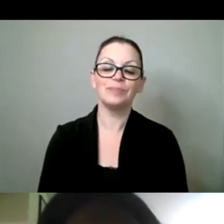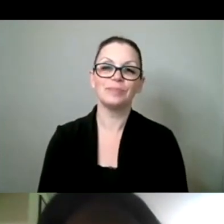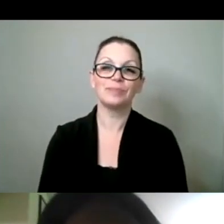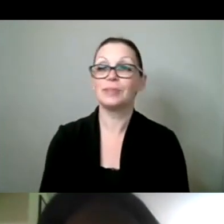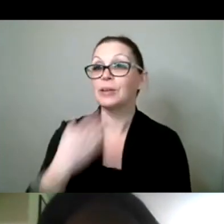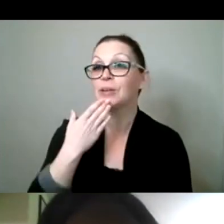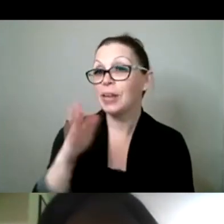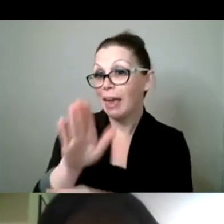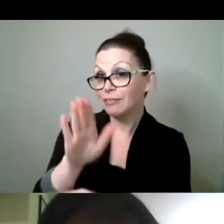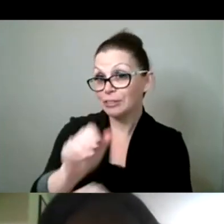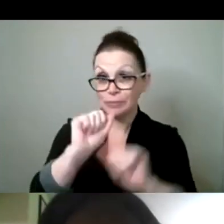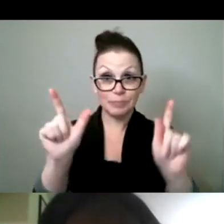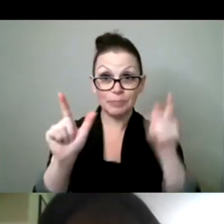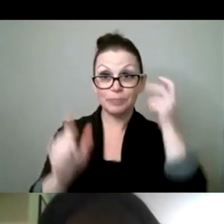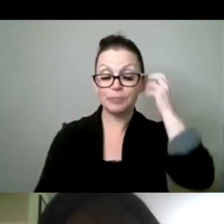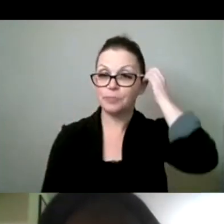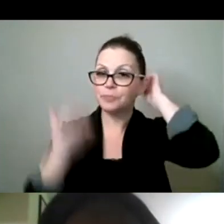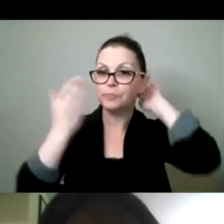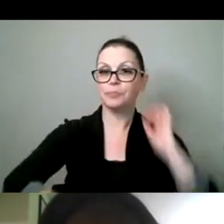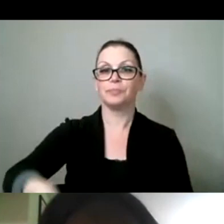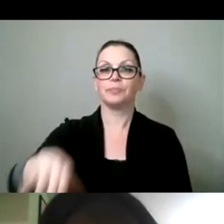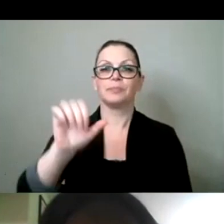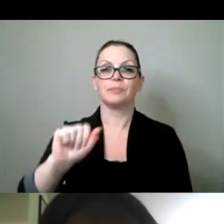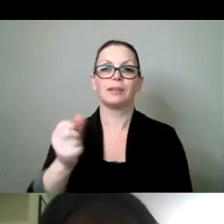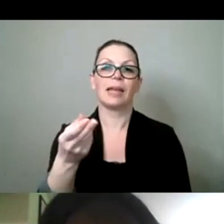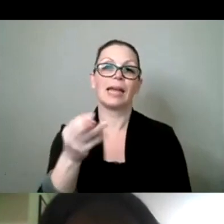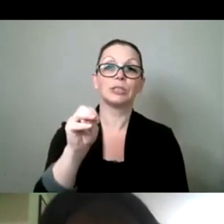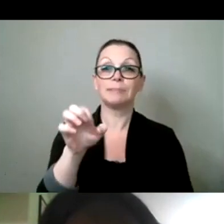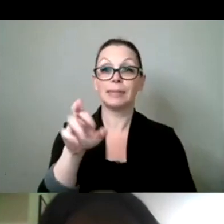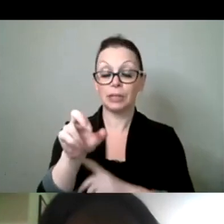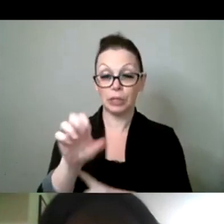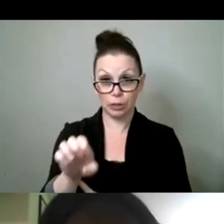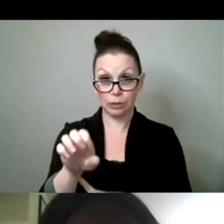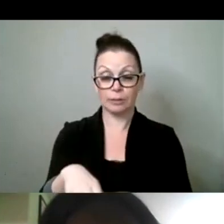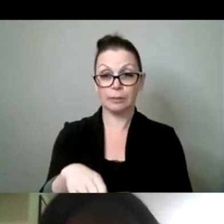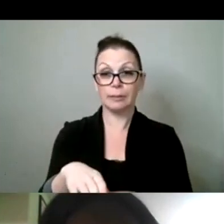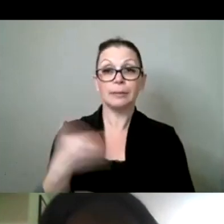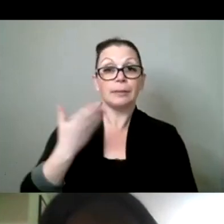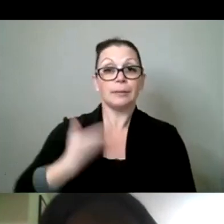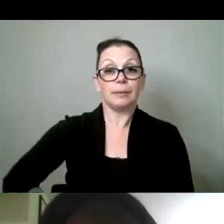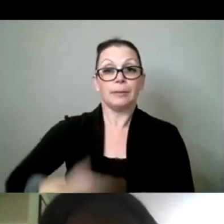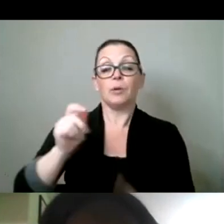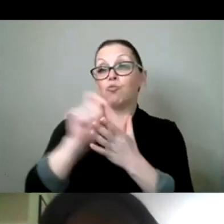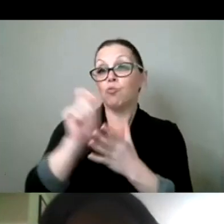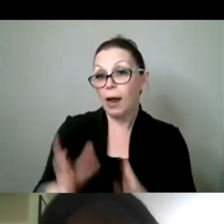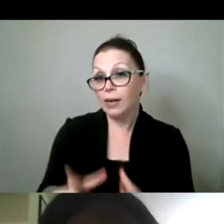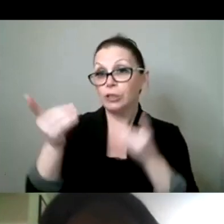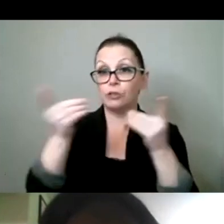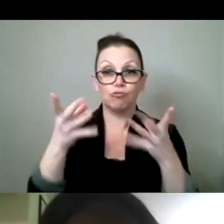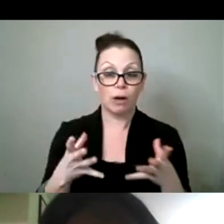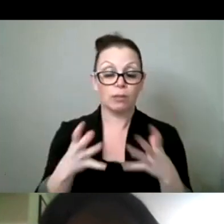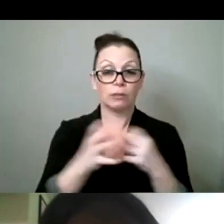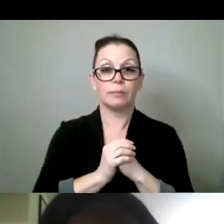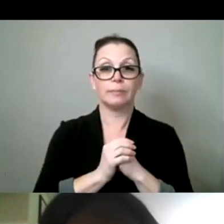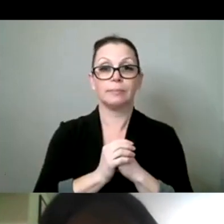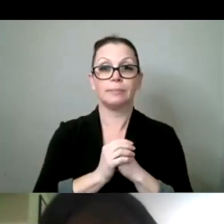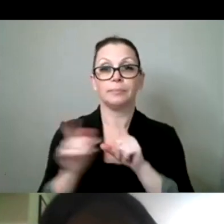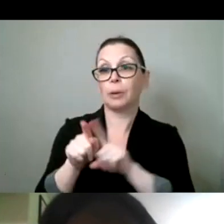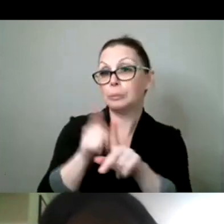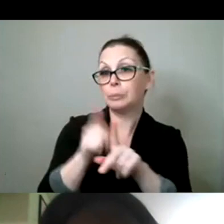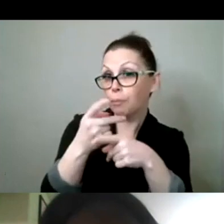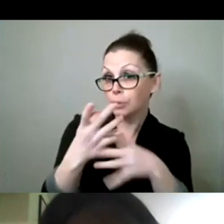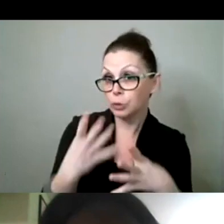Good afternoon, everybody. My name is Cashmere Jasmine. I am a writer, director, and